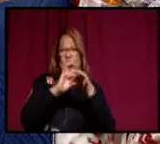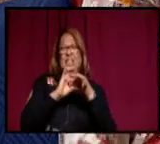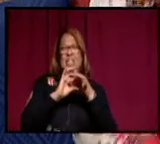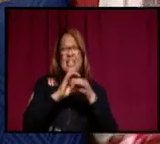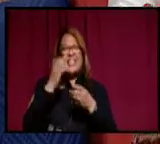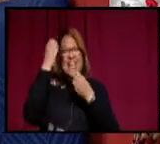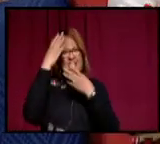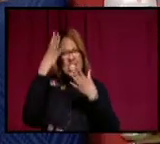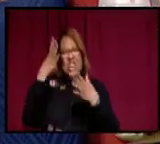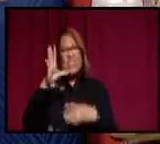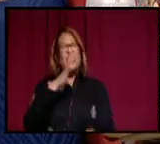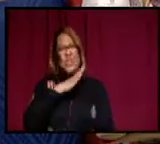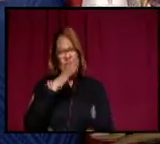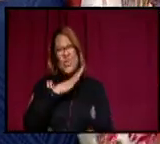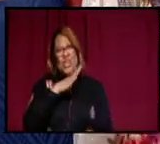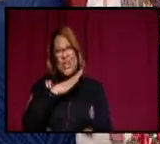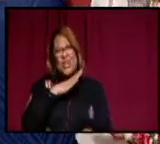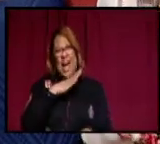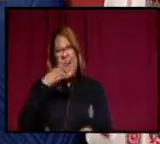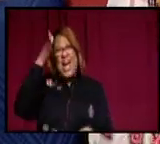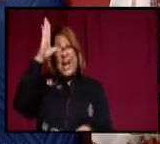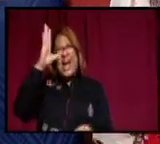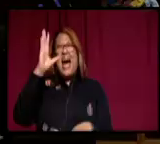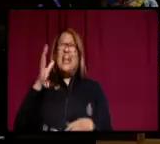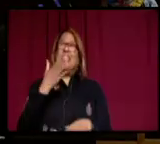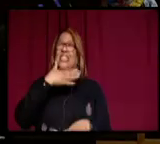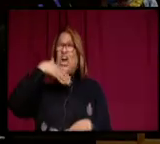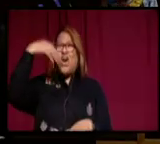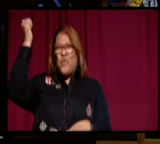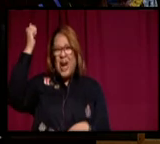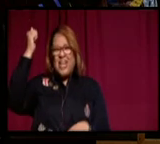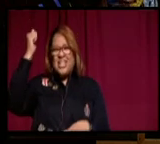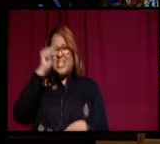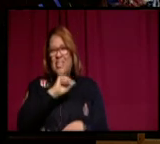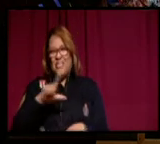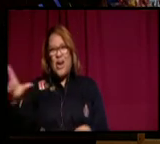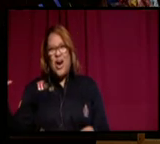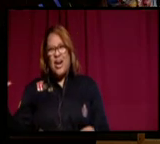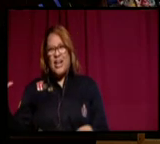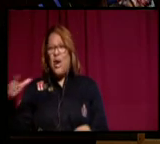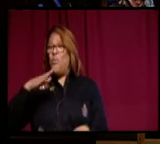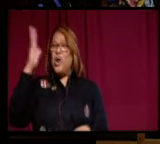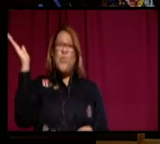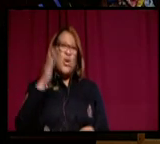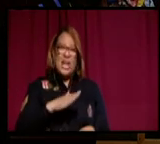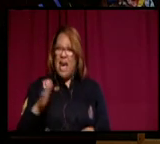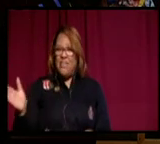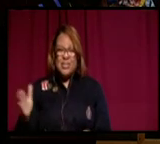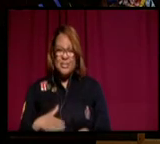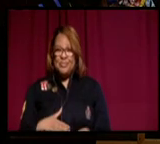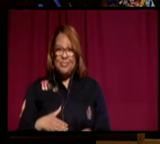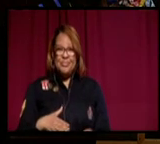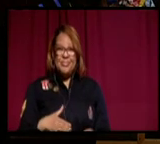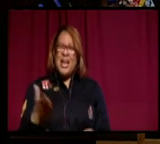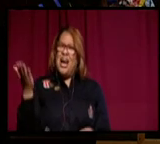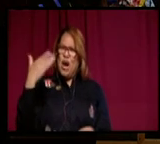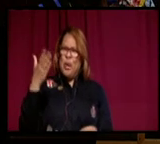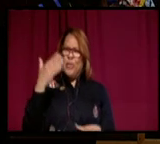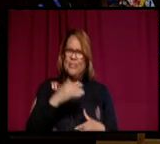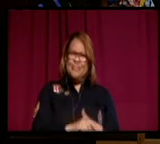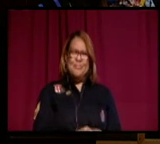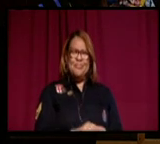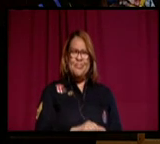doing okay. Because God is the greatest power. Yes. Come on, Tanya. We will never. Come on, Christian.